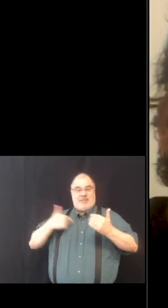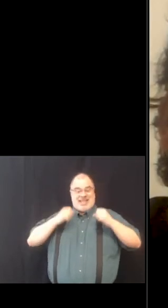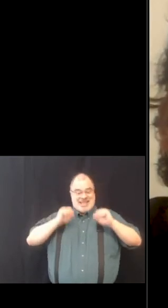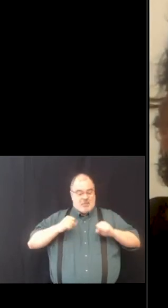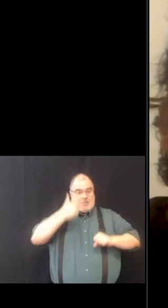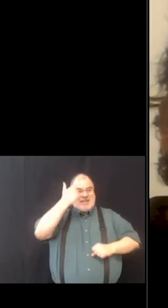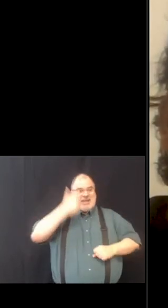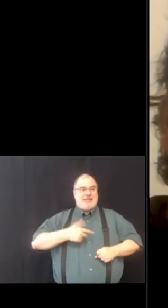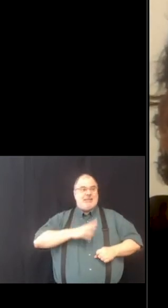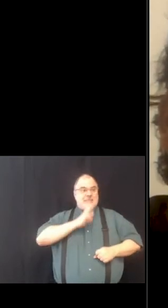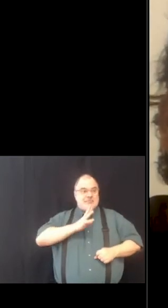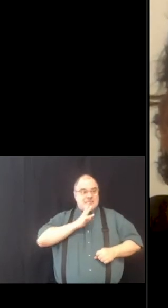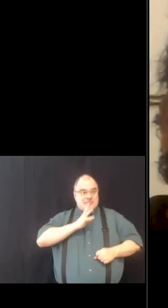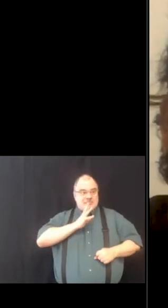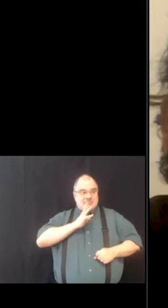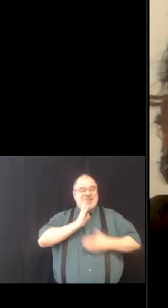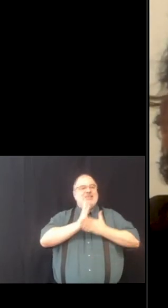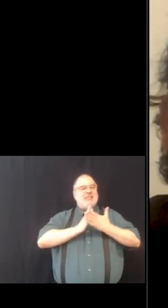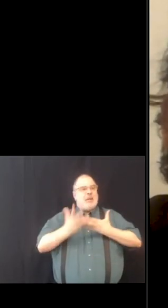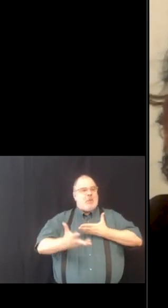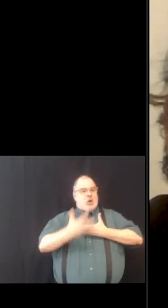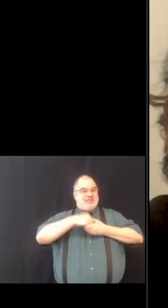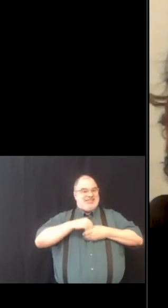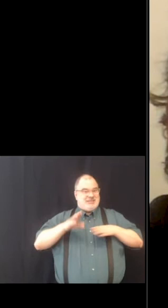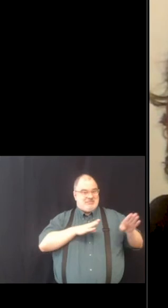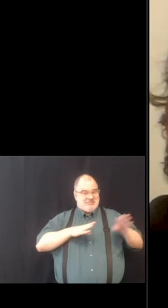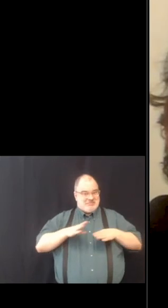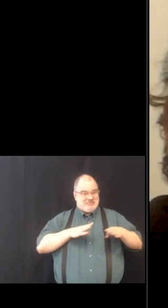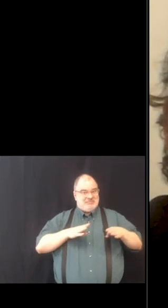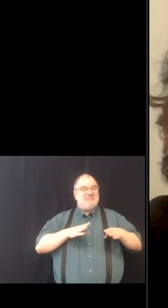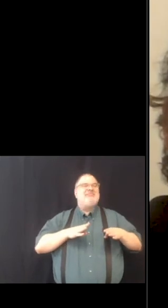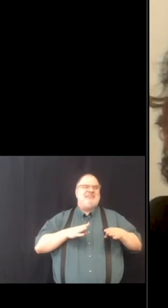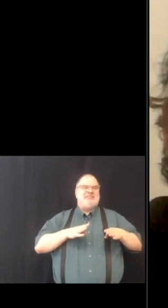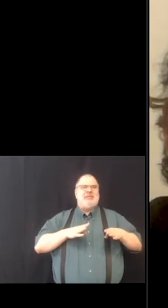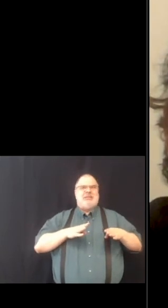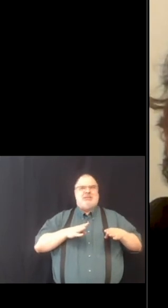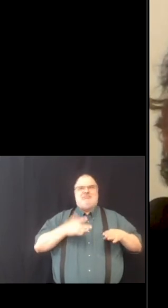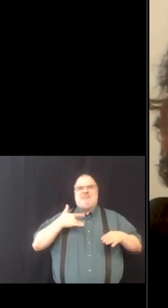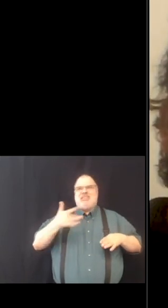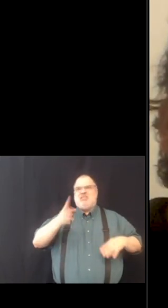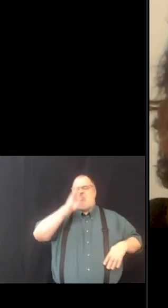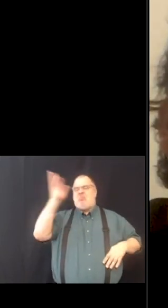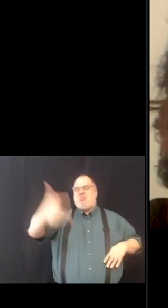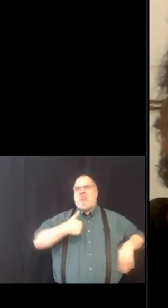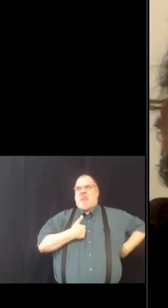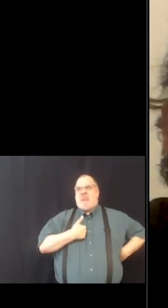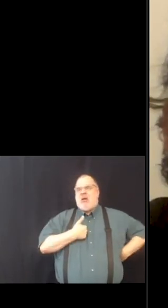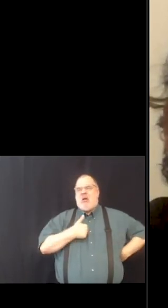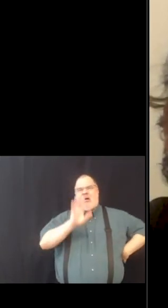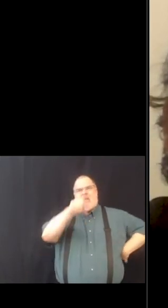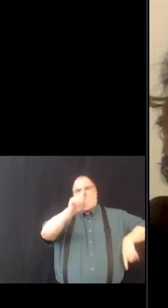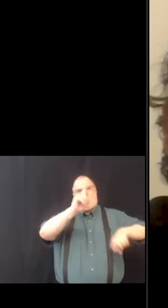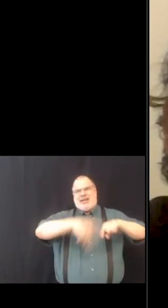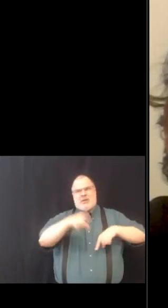speak and because of certain autistic behaviors I personally have been dismissed and had my competence questioned before even having had the